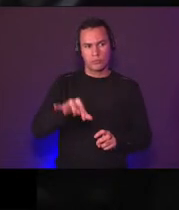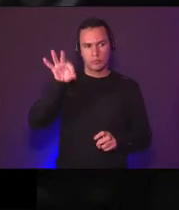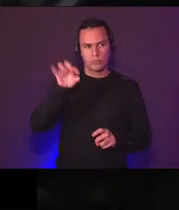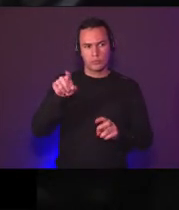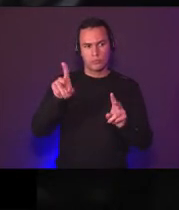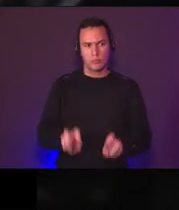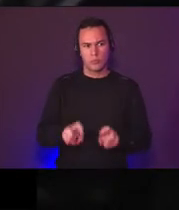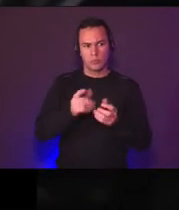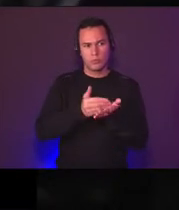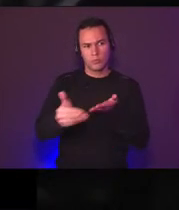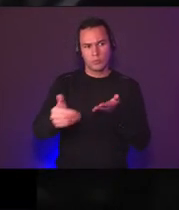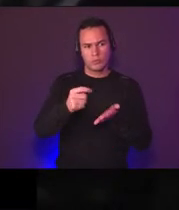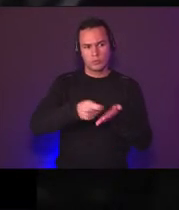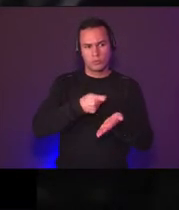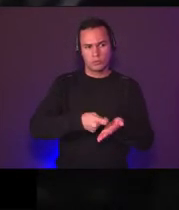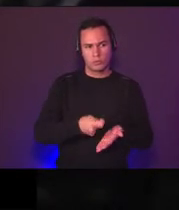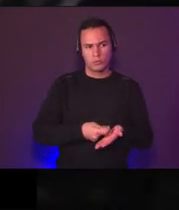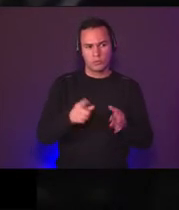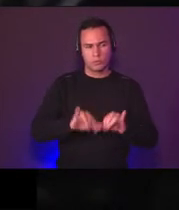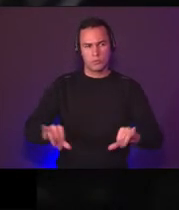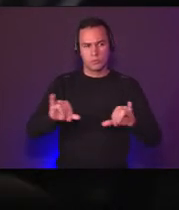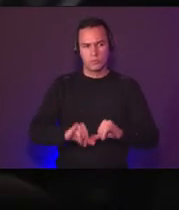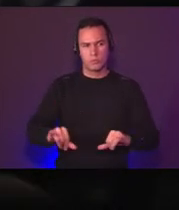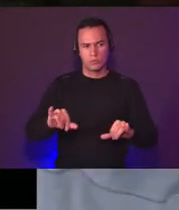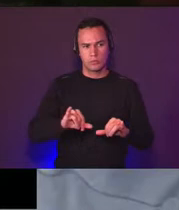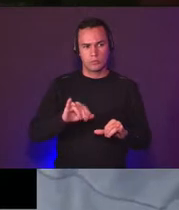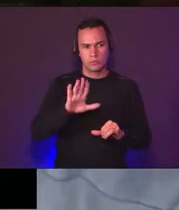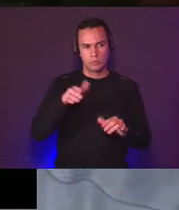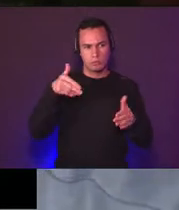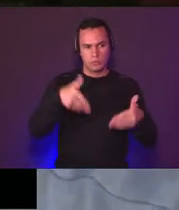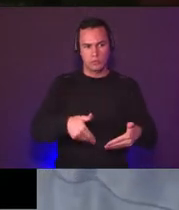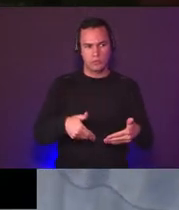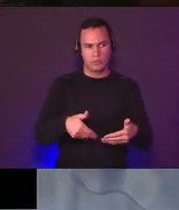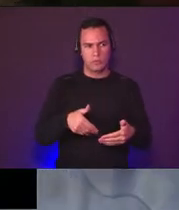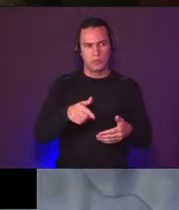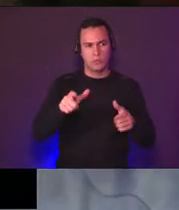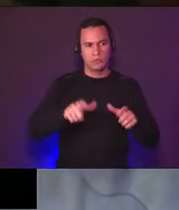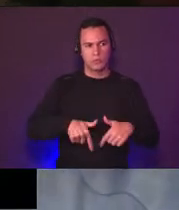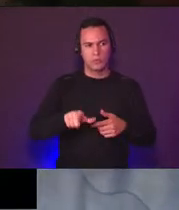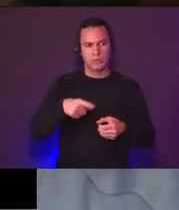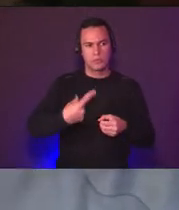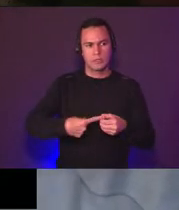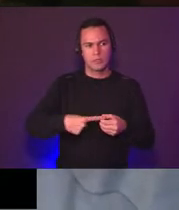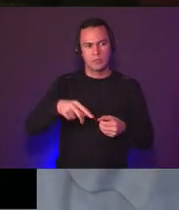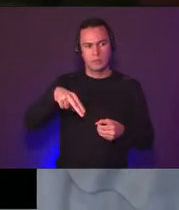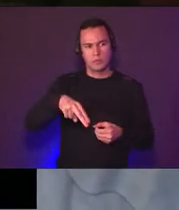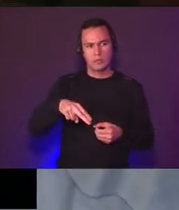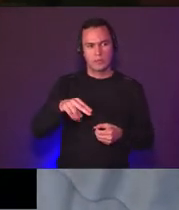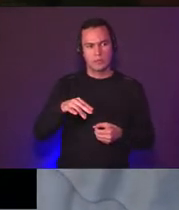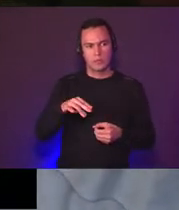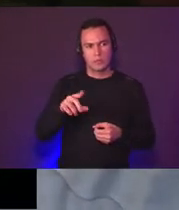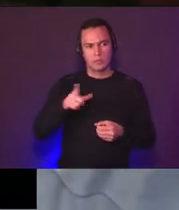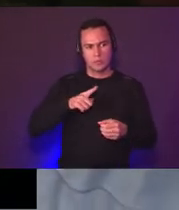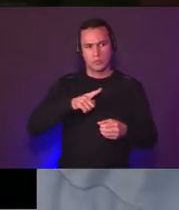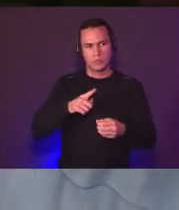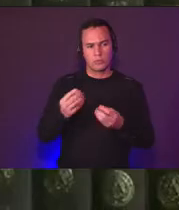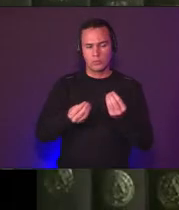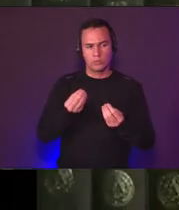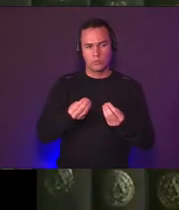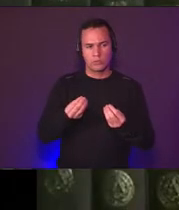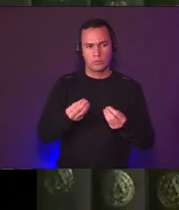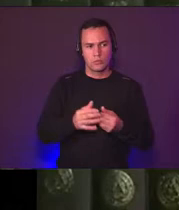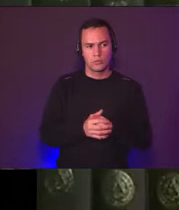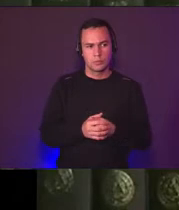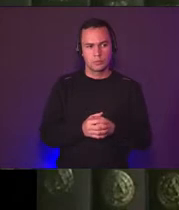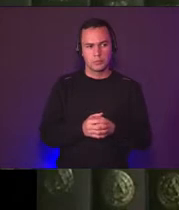and newspapers, and maybe even newspapers in the Michigan area, and then what your social science research essentially debunked? And one